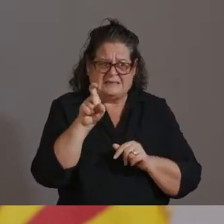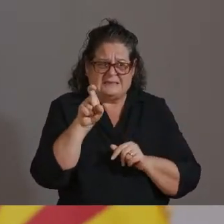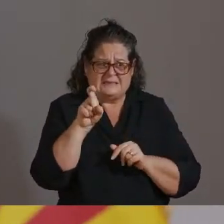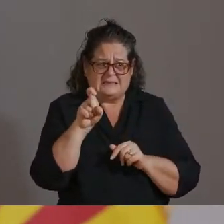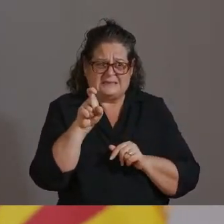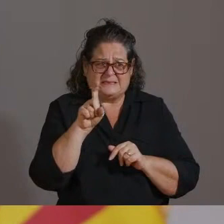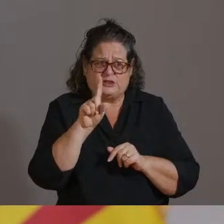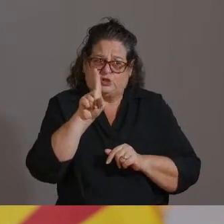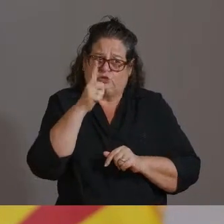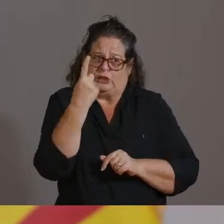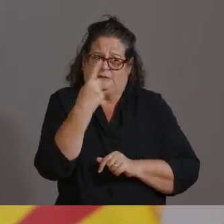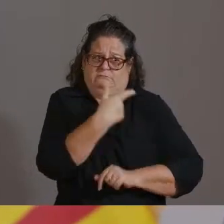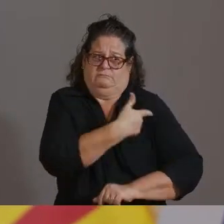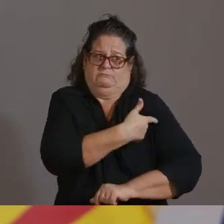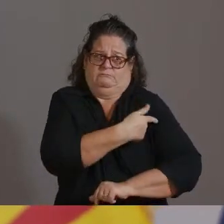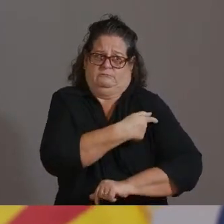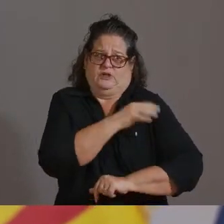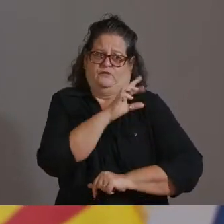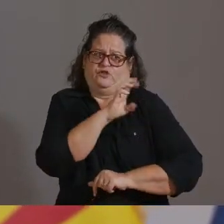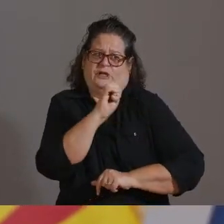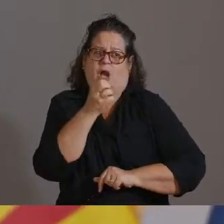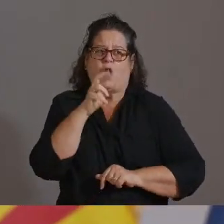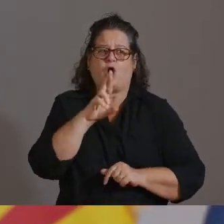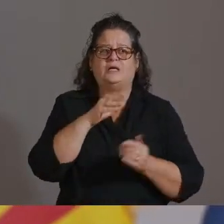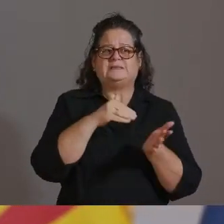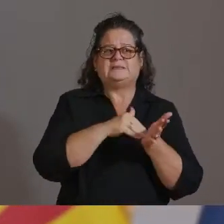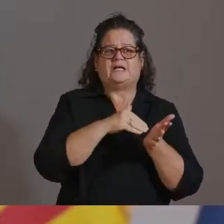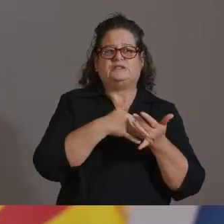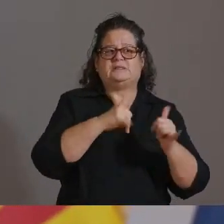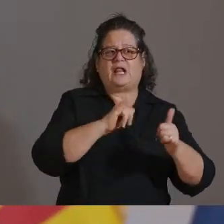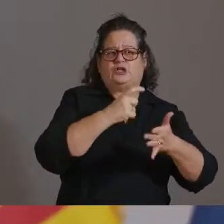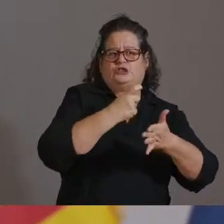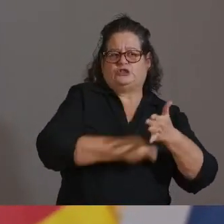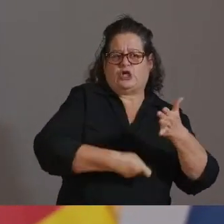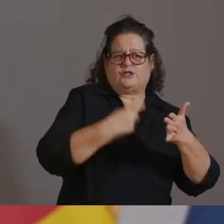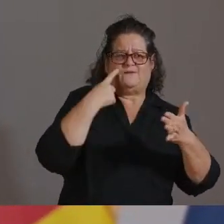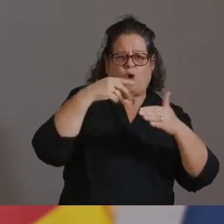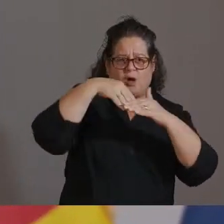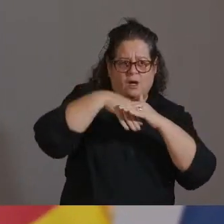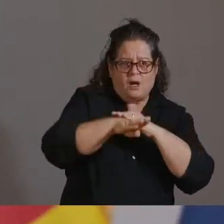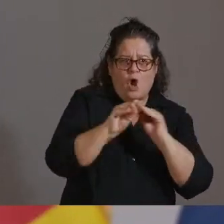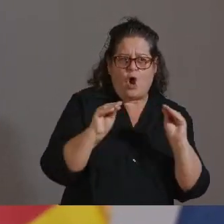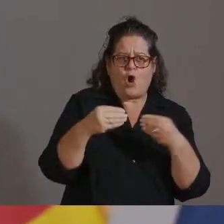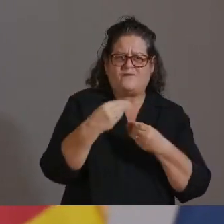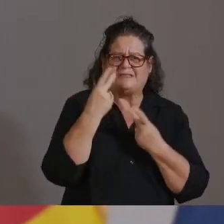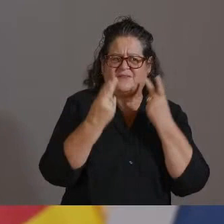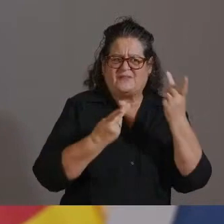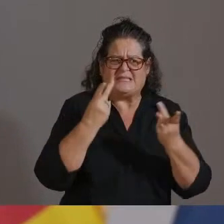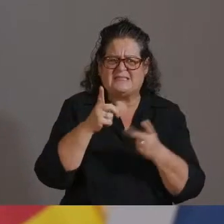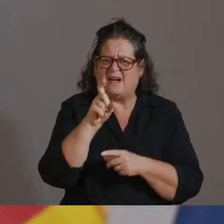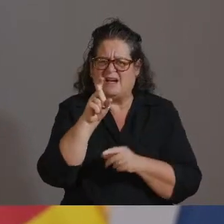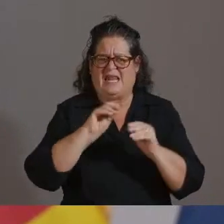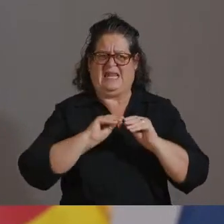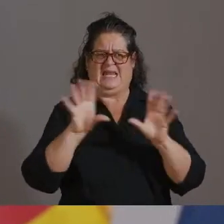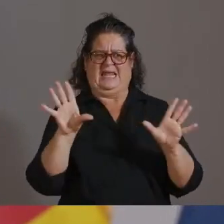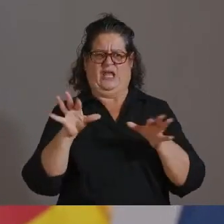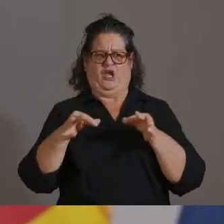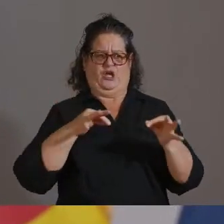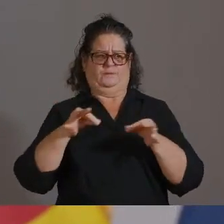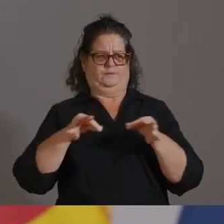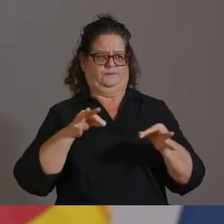will they still be charged by their doctor, their pharmacist, or whatever? I mean, or is the whole thing free? It's going to depend on